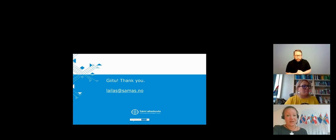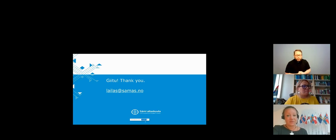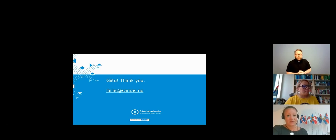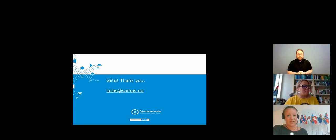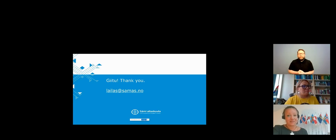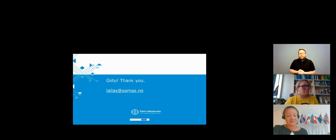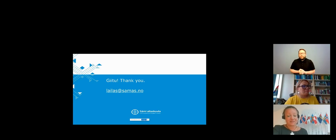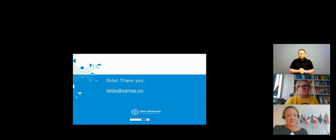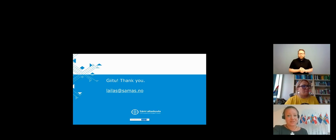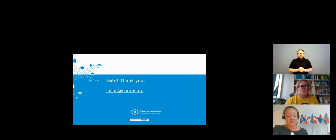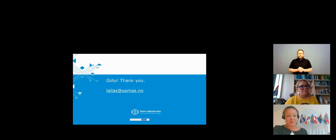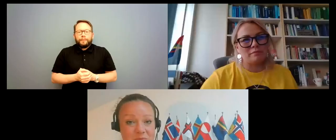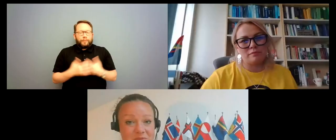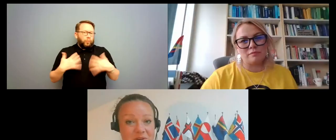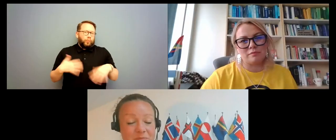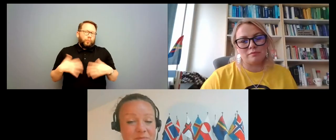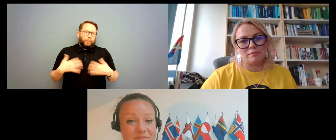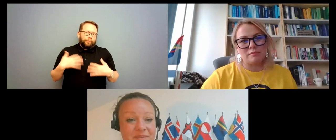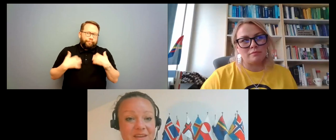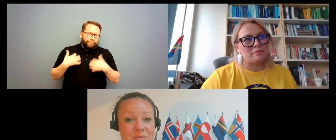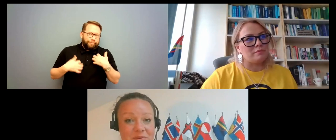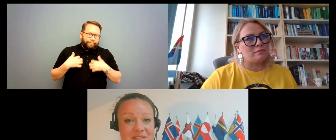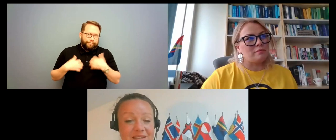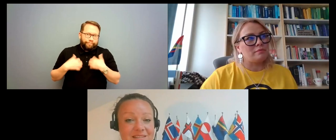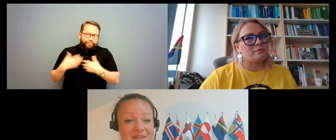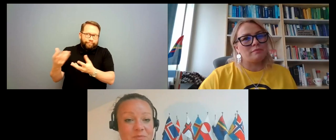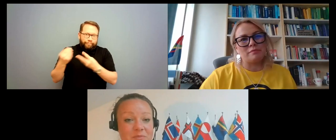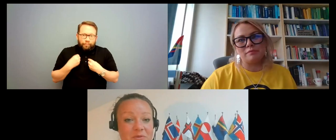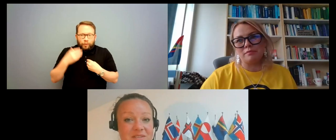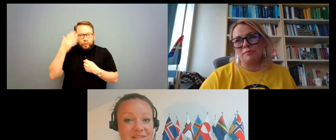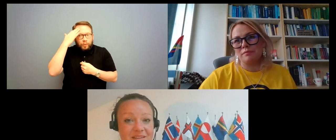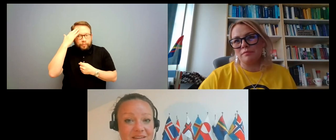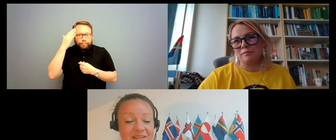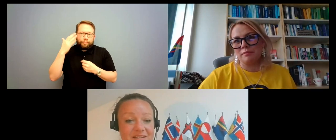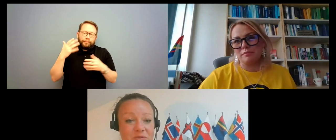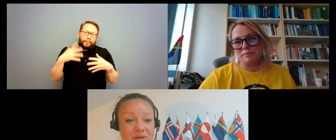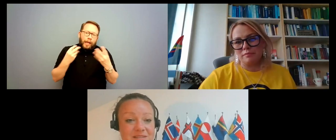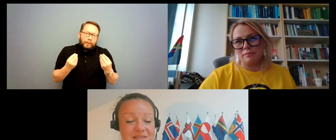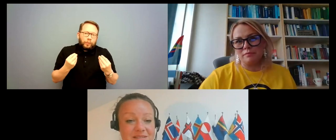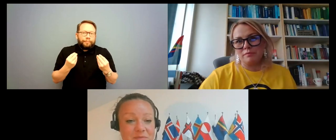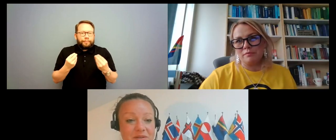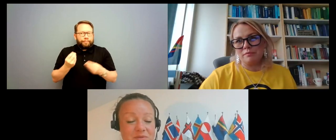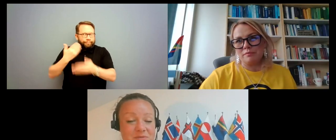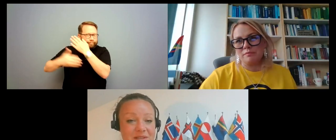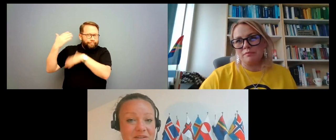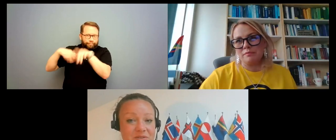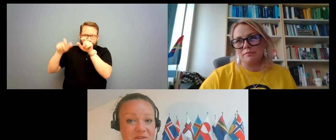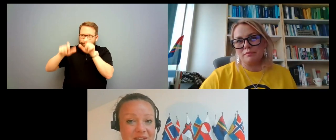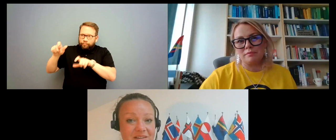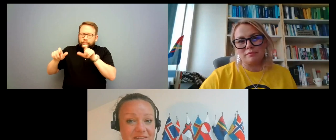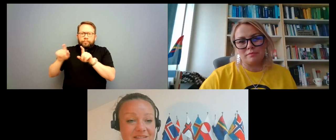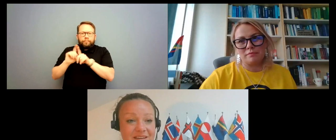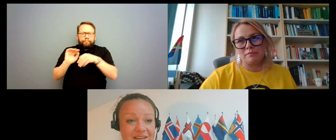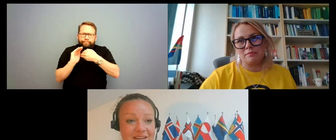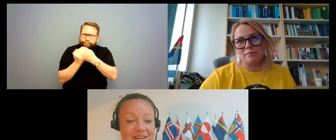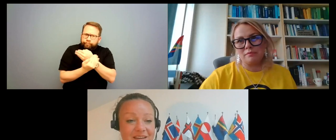field and how the rights of Indigenous peoples are protected and promoted in the UN system. And it was really good to